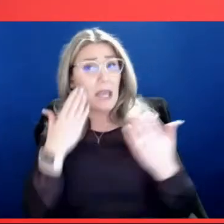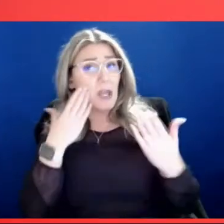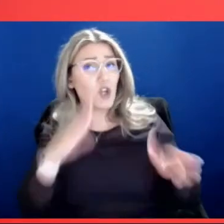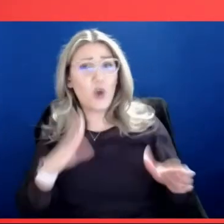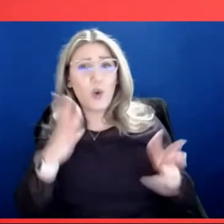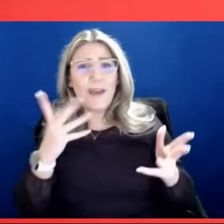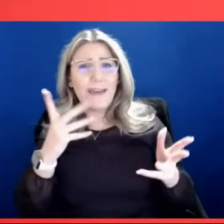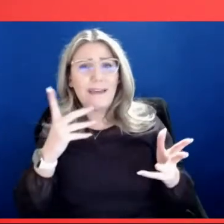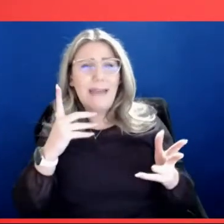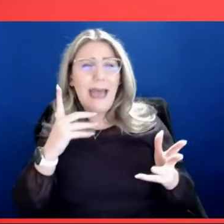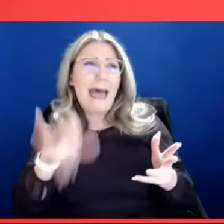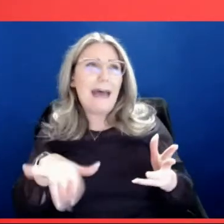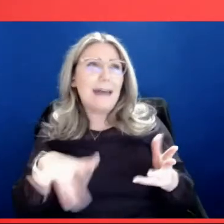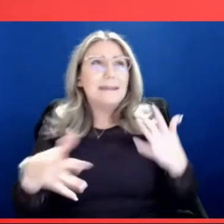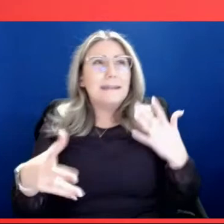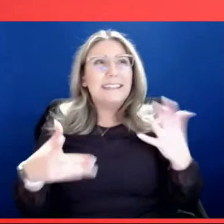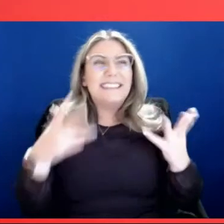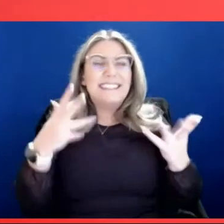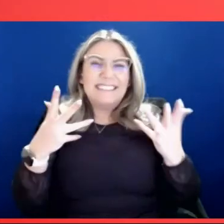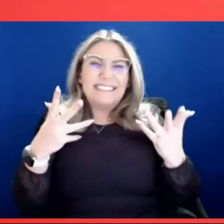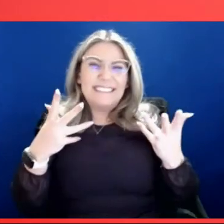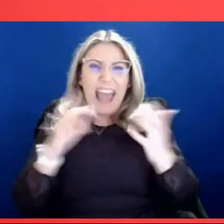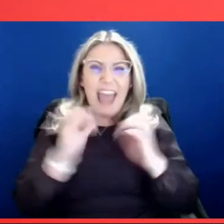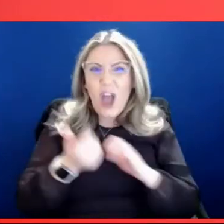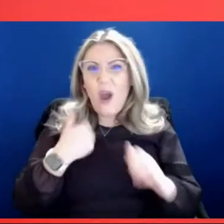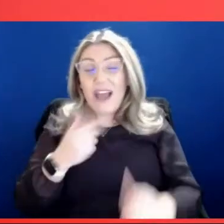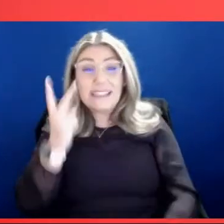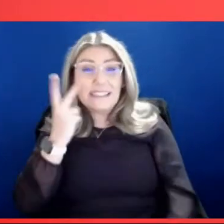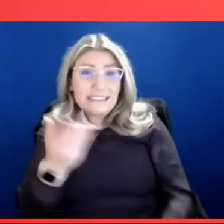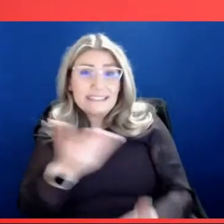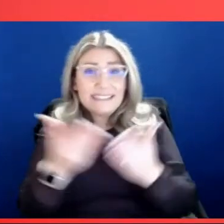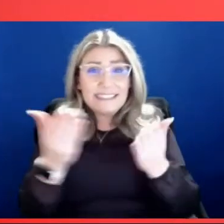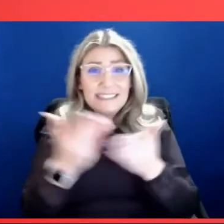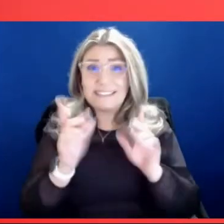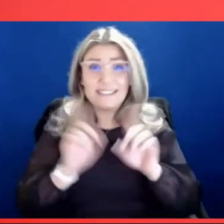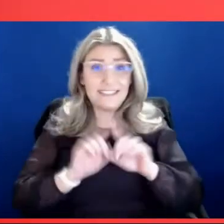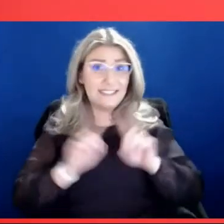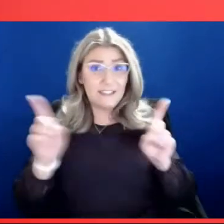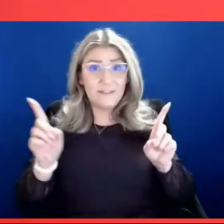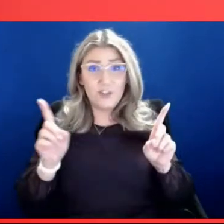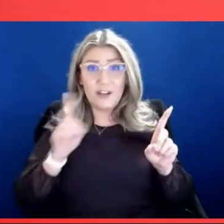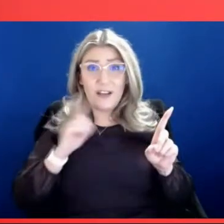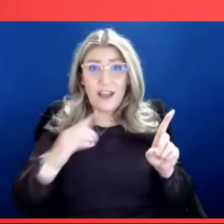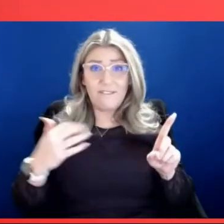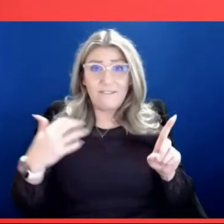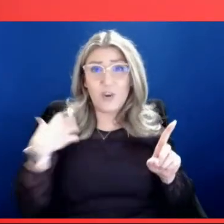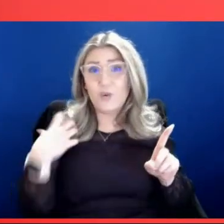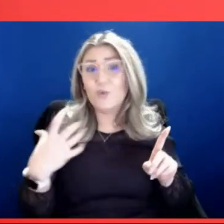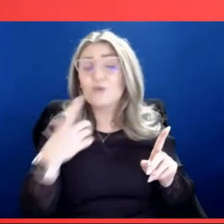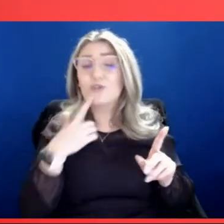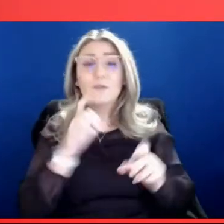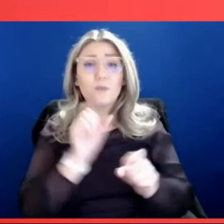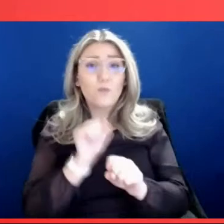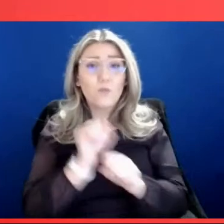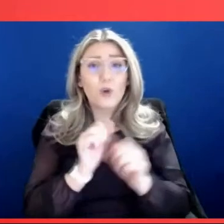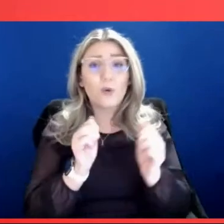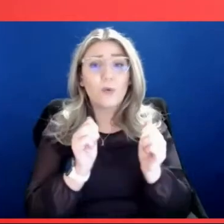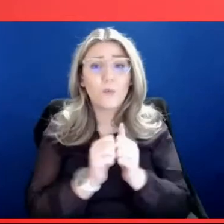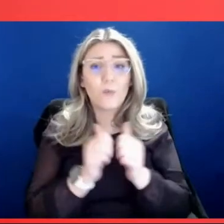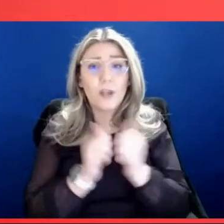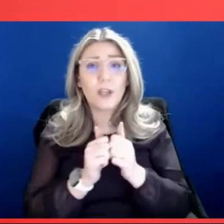I just see things differently. And I've got coaching. I've been working with a Pulitzer